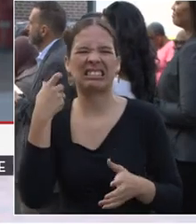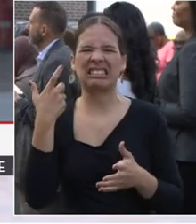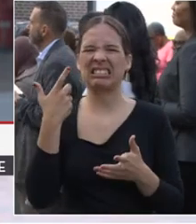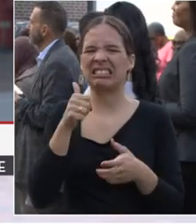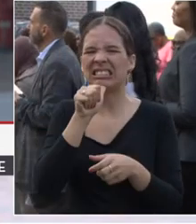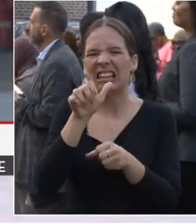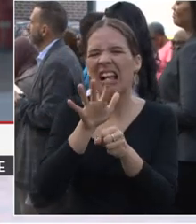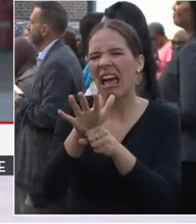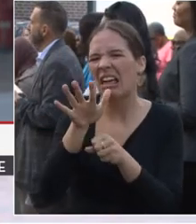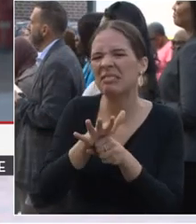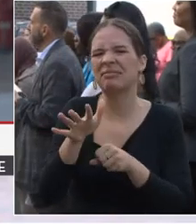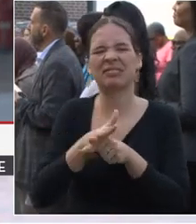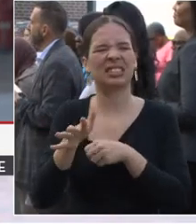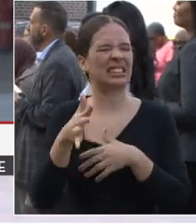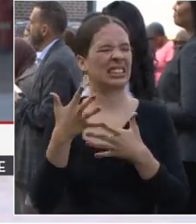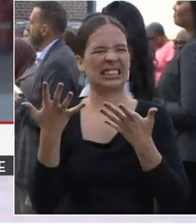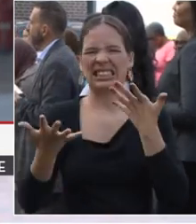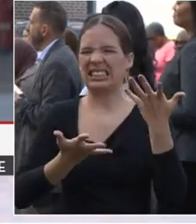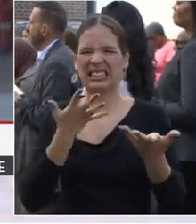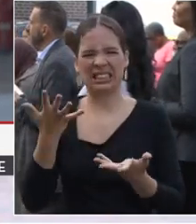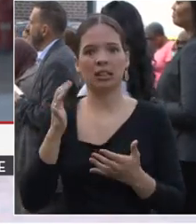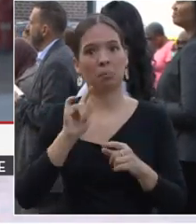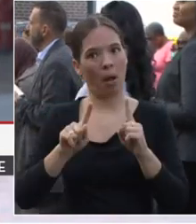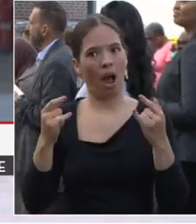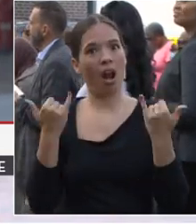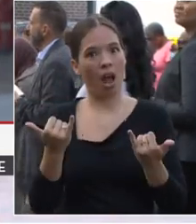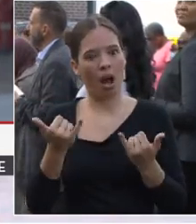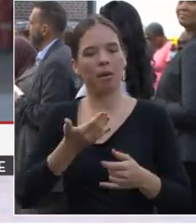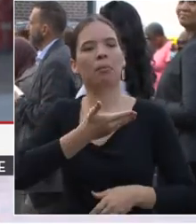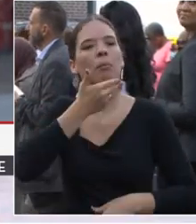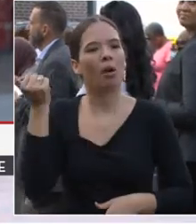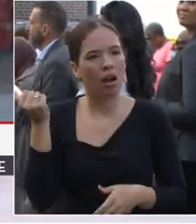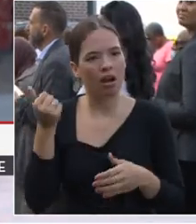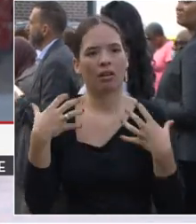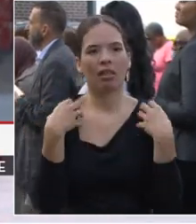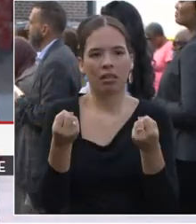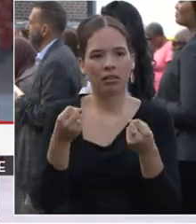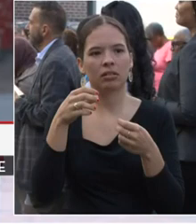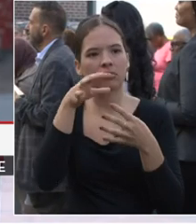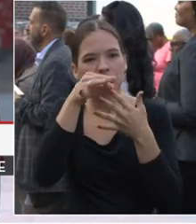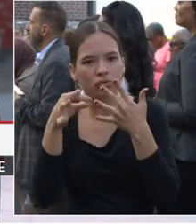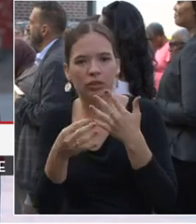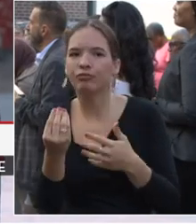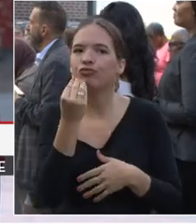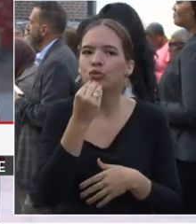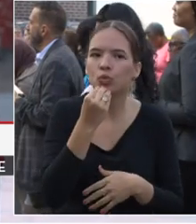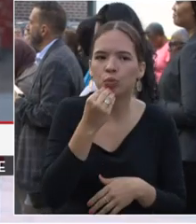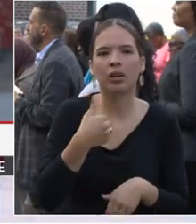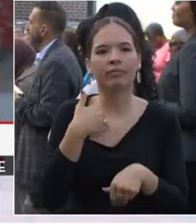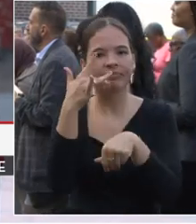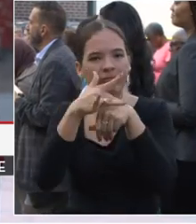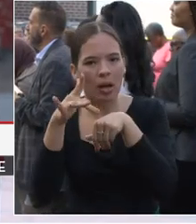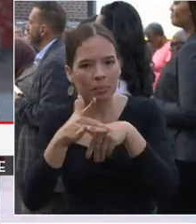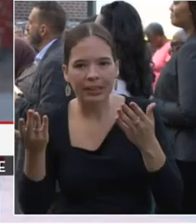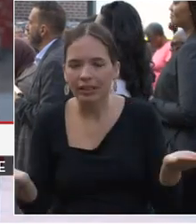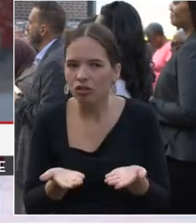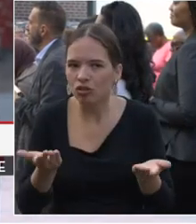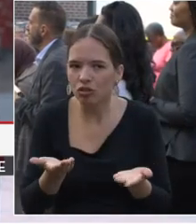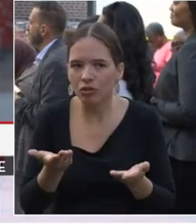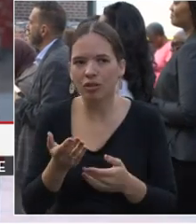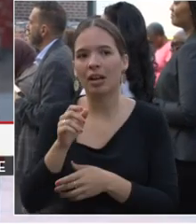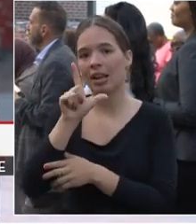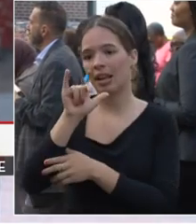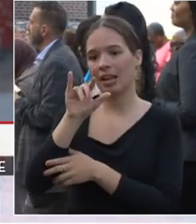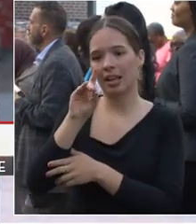a wide range of healthy options and specialty food items, Lidl's opening at